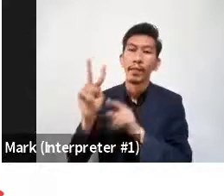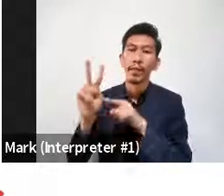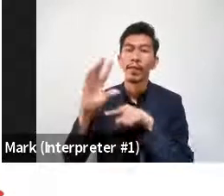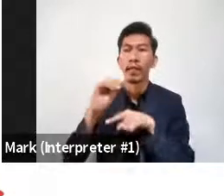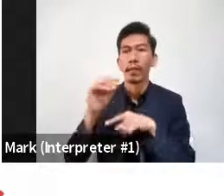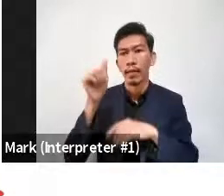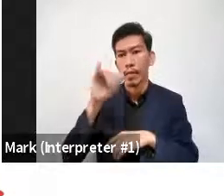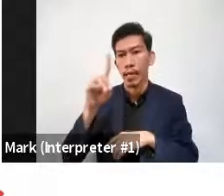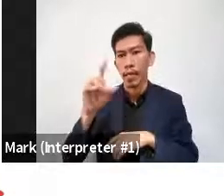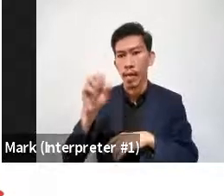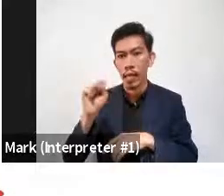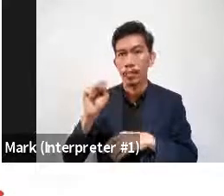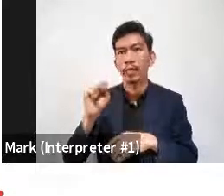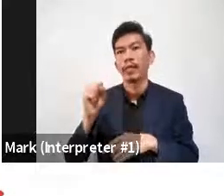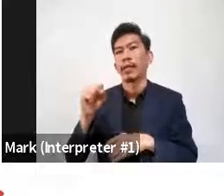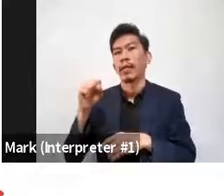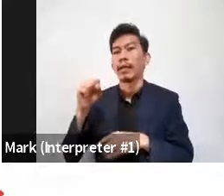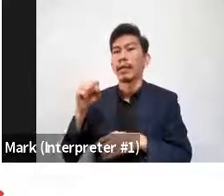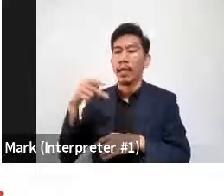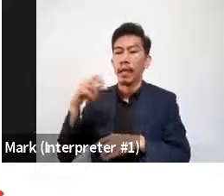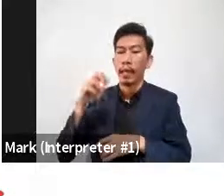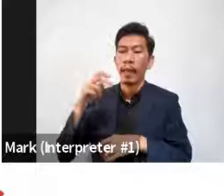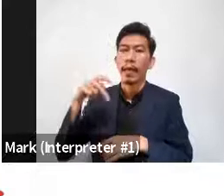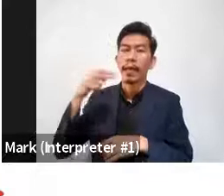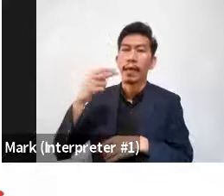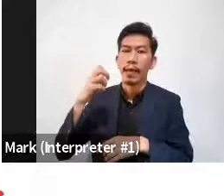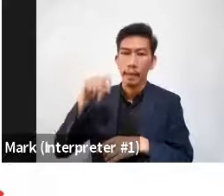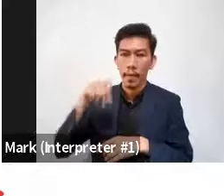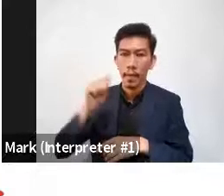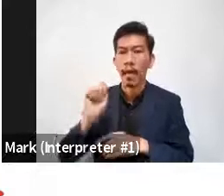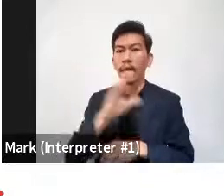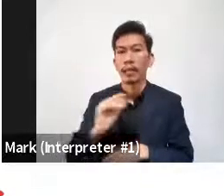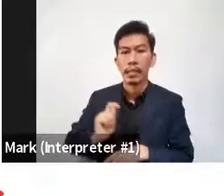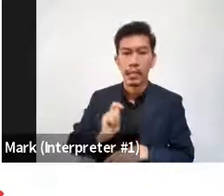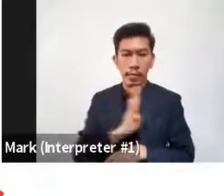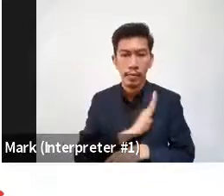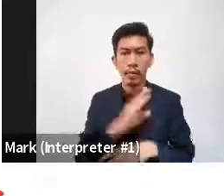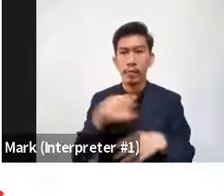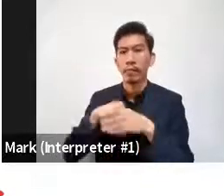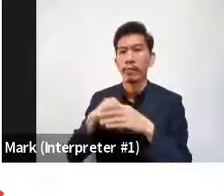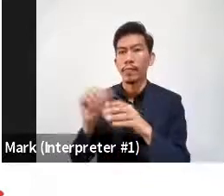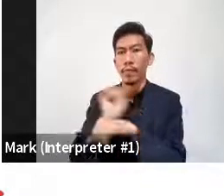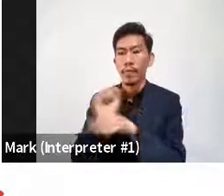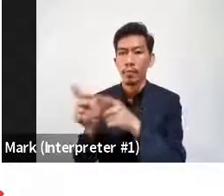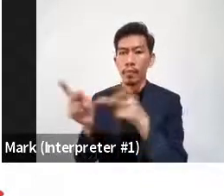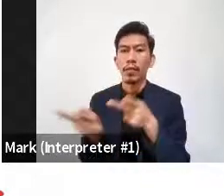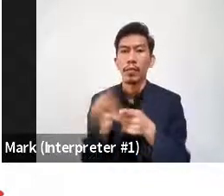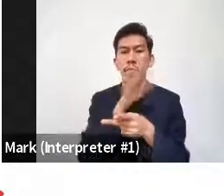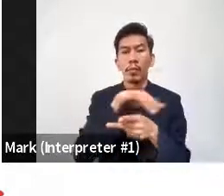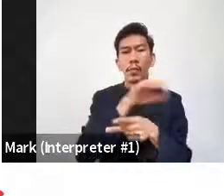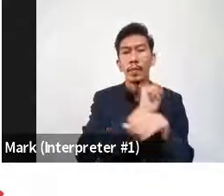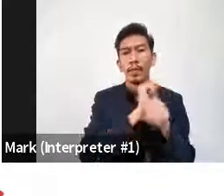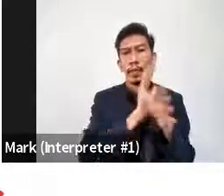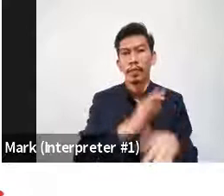in the workplace, even tuberculosis in the workplace, this will be additional benefits for the employees on top of